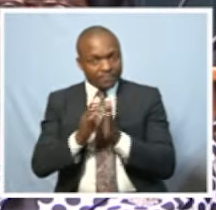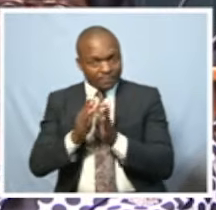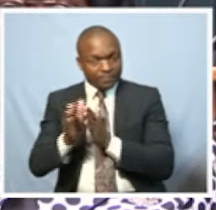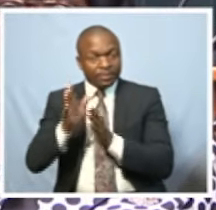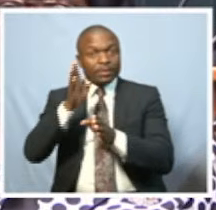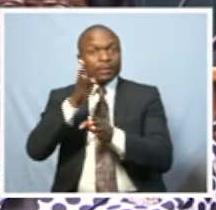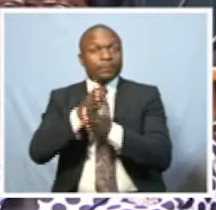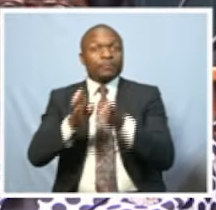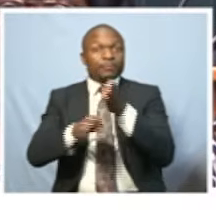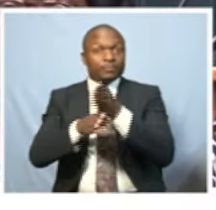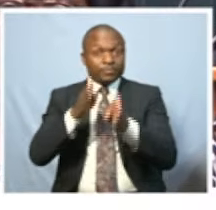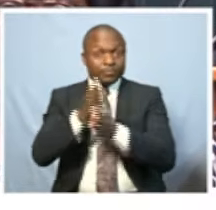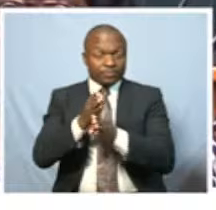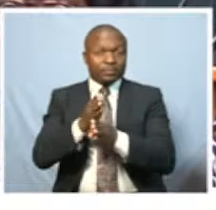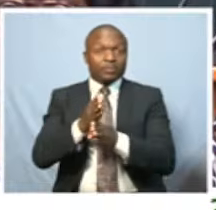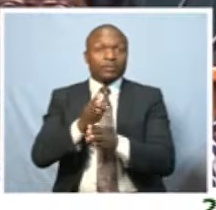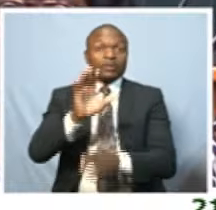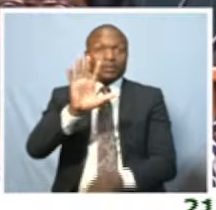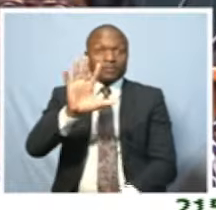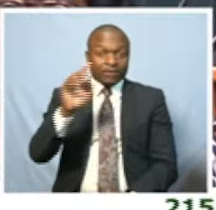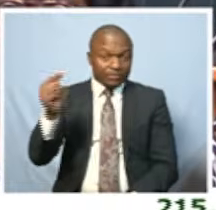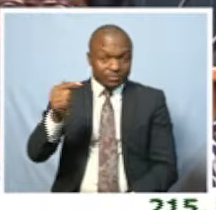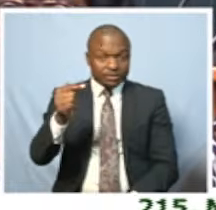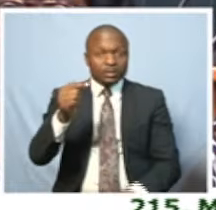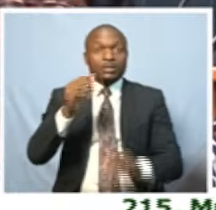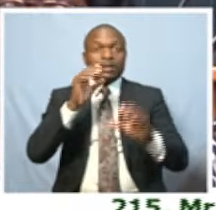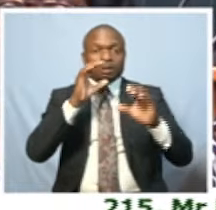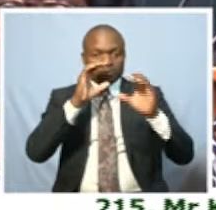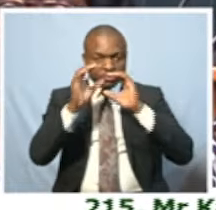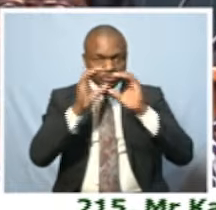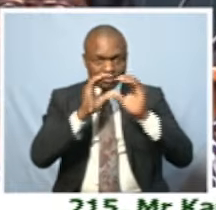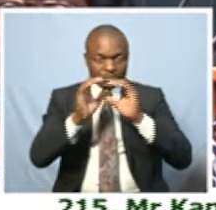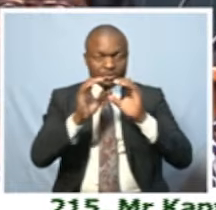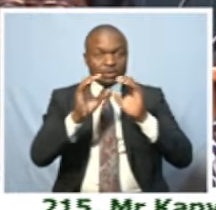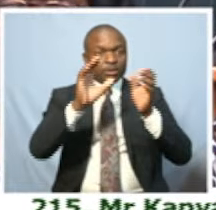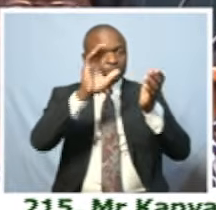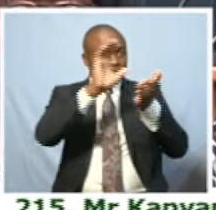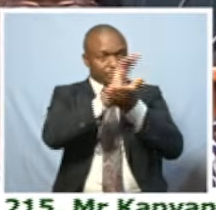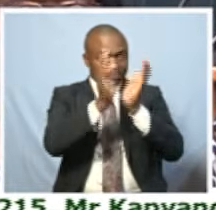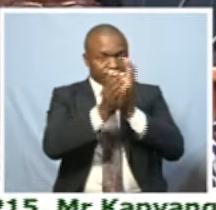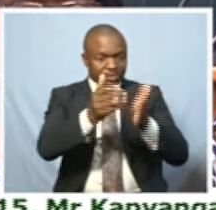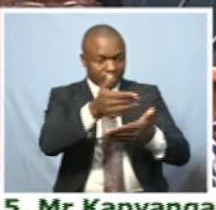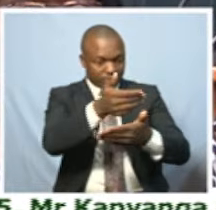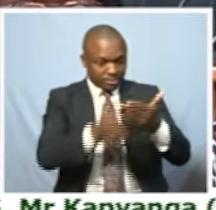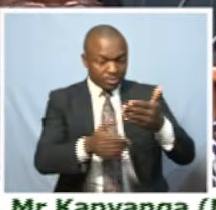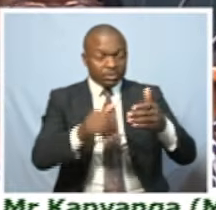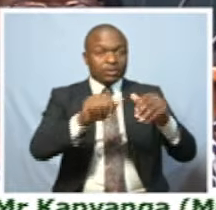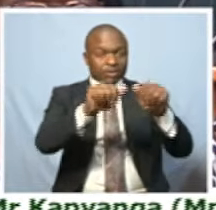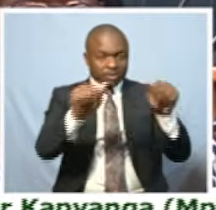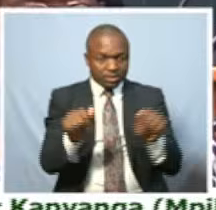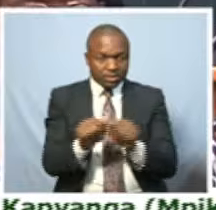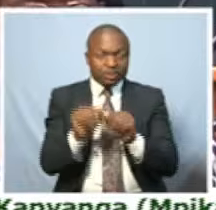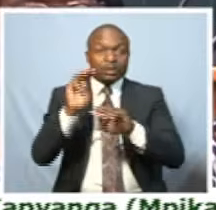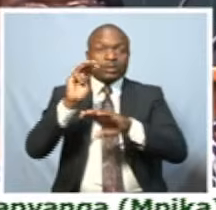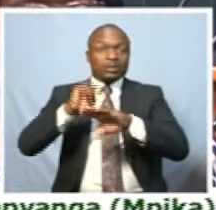to construct 5G communication towers in the following areas in Mpika parliamentary constituency.